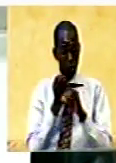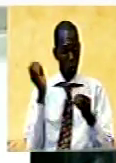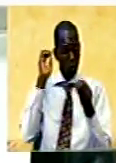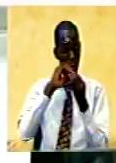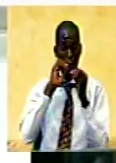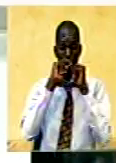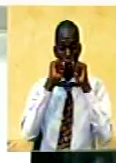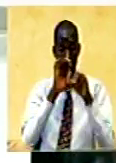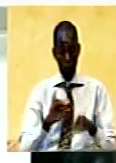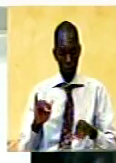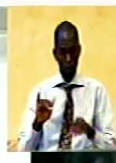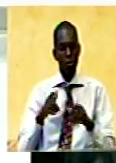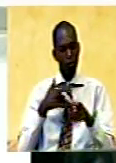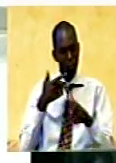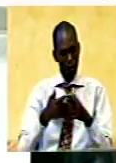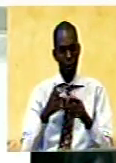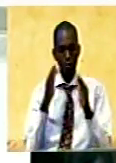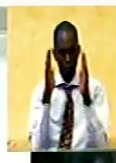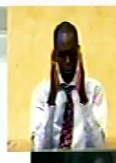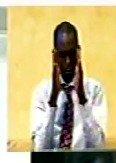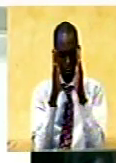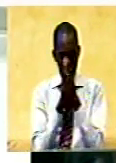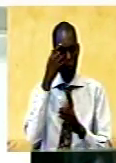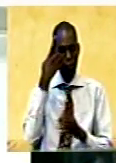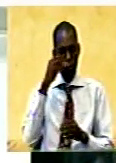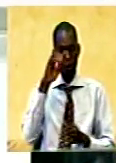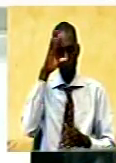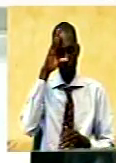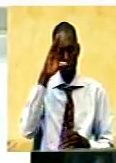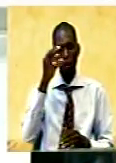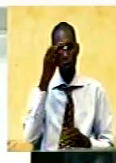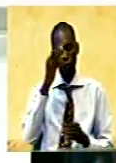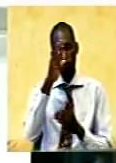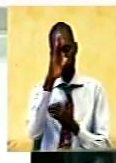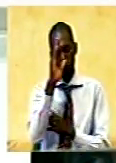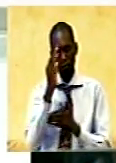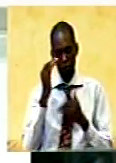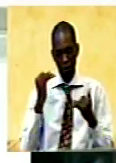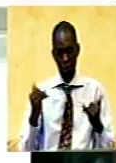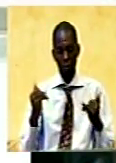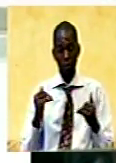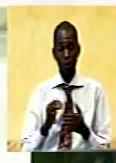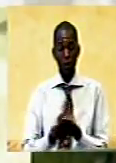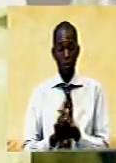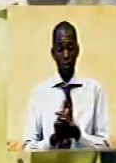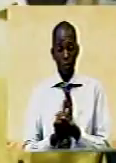You want to receive more blessings? Then pray for the man of God.